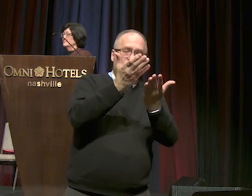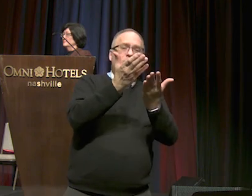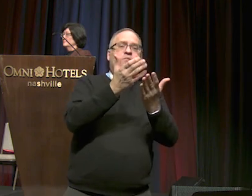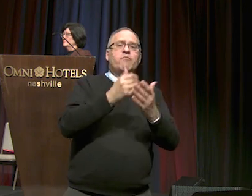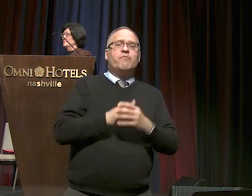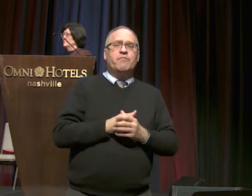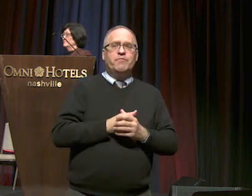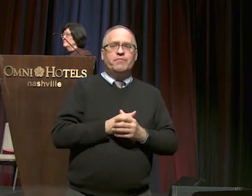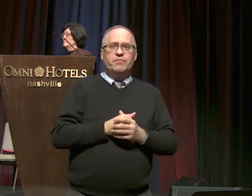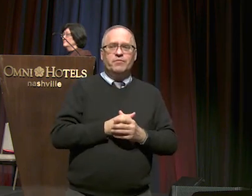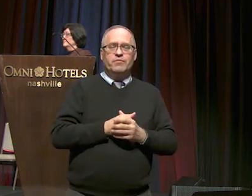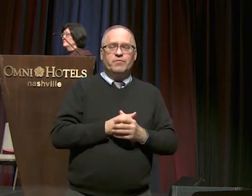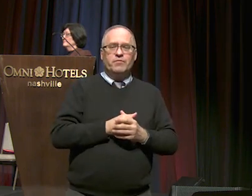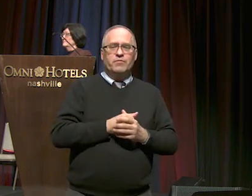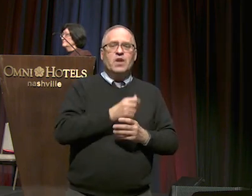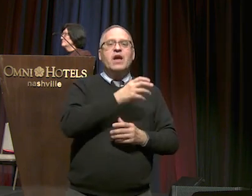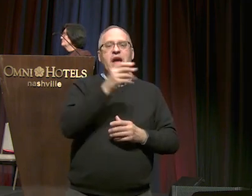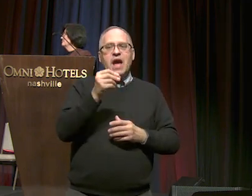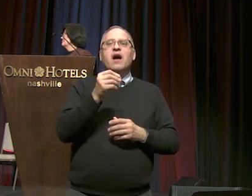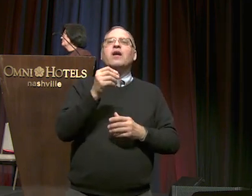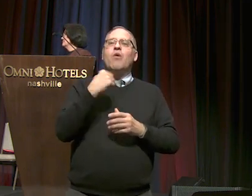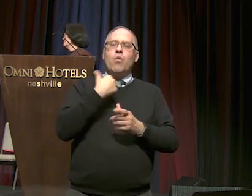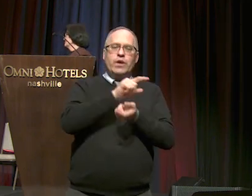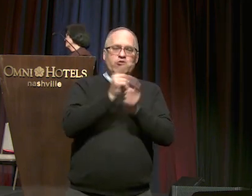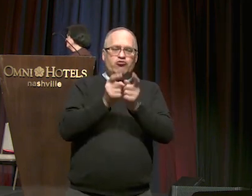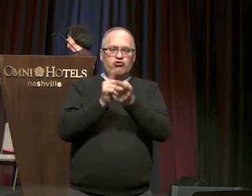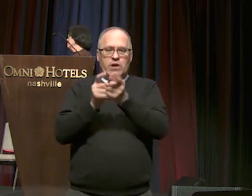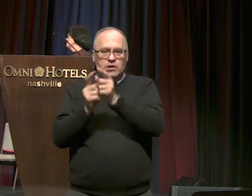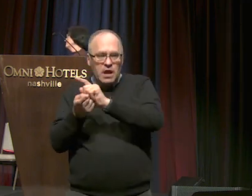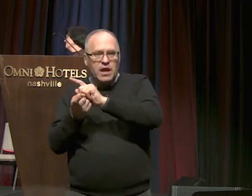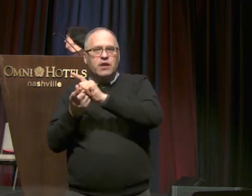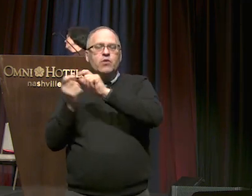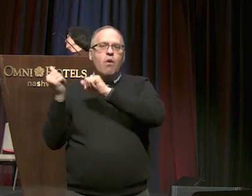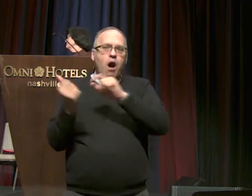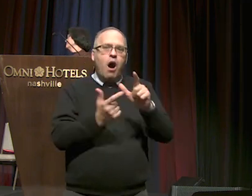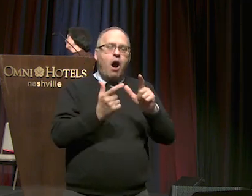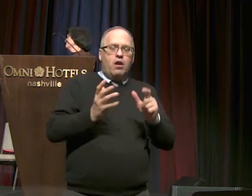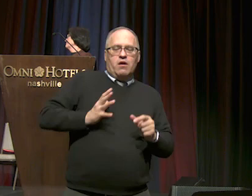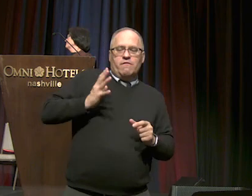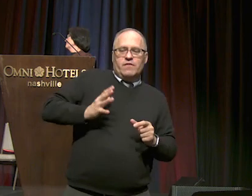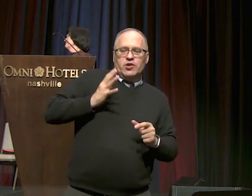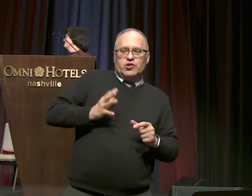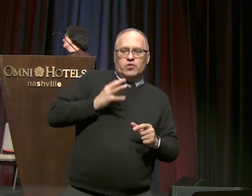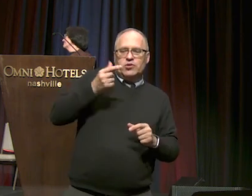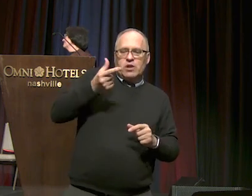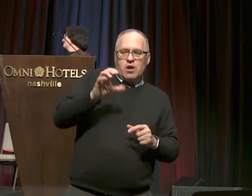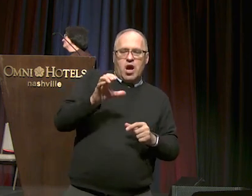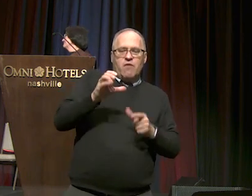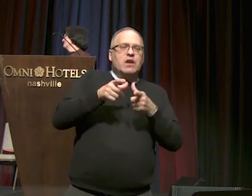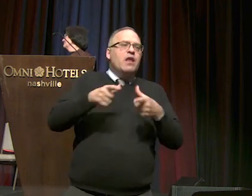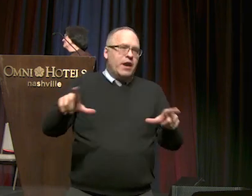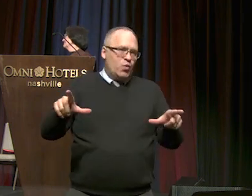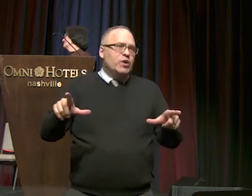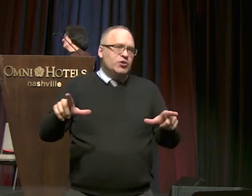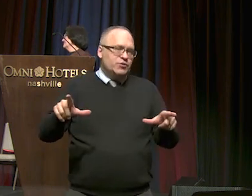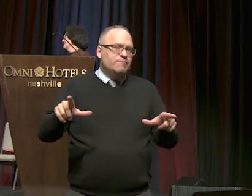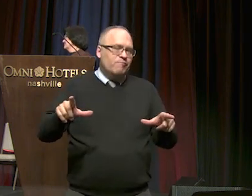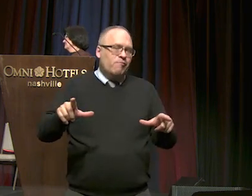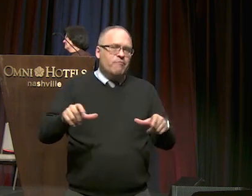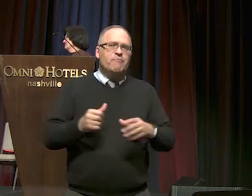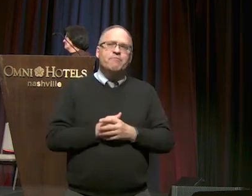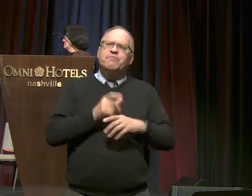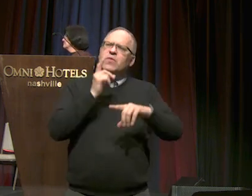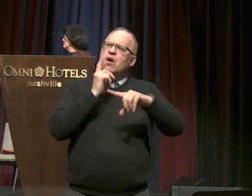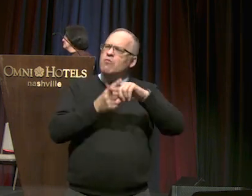educational materials have been translated in all of the official languages of the General Conference. In addition to, I believe